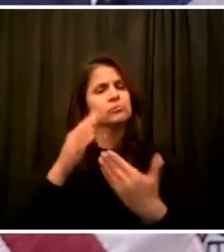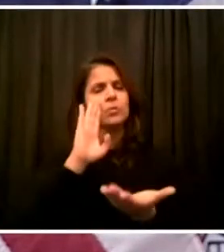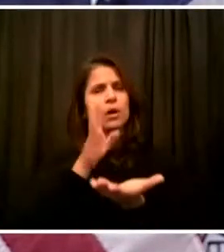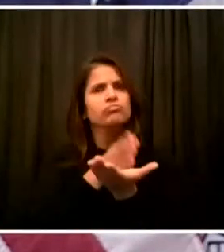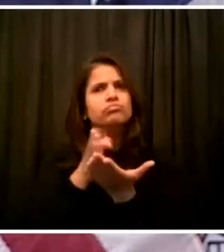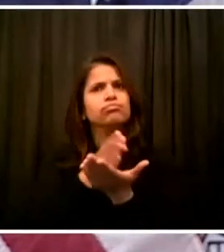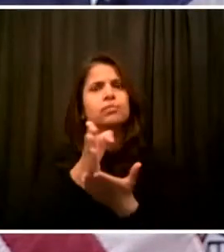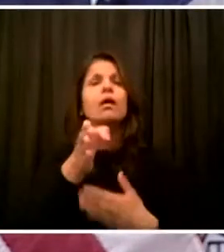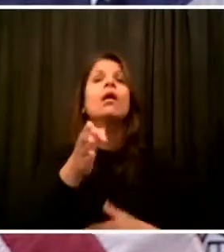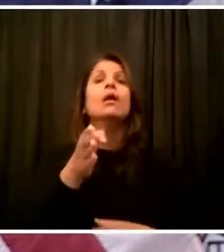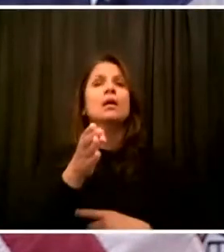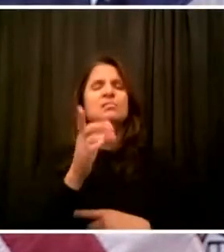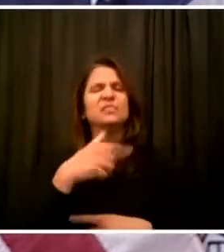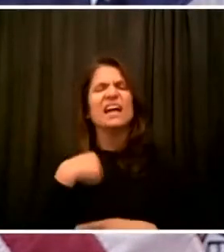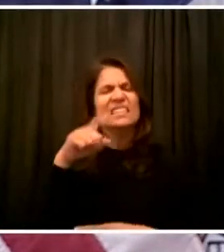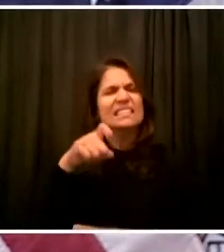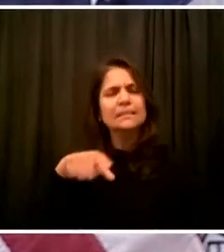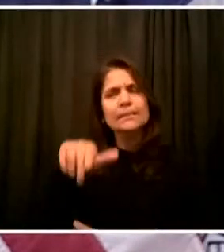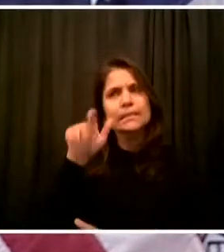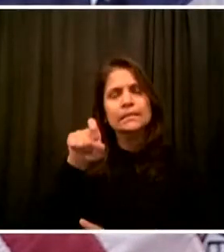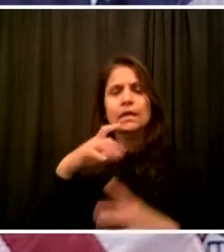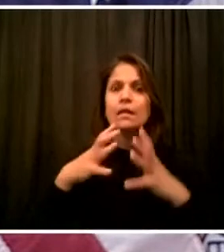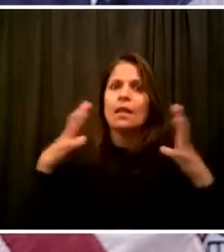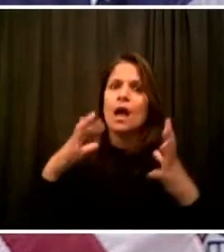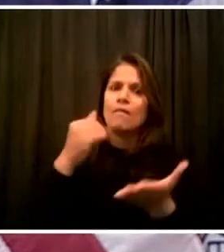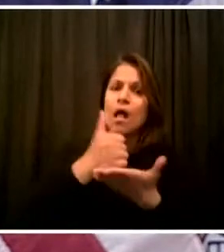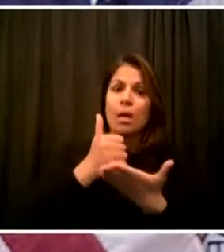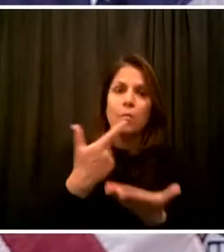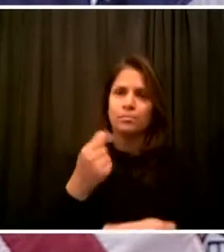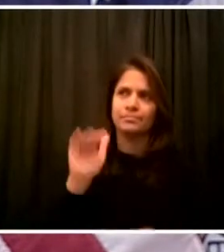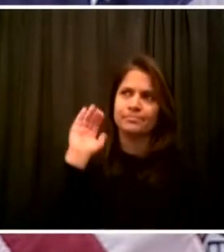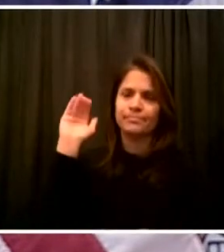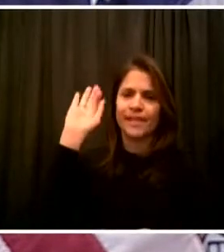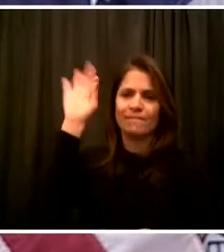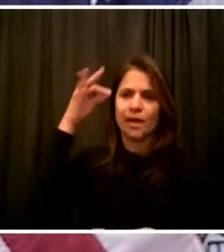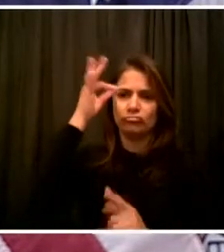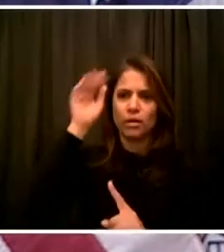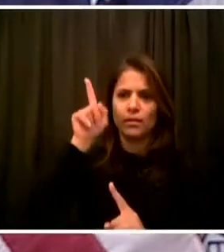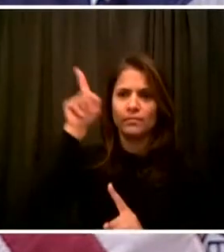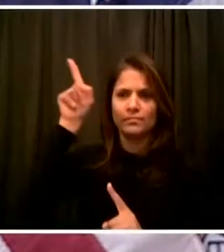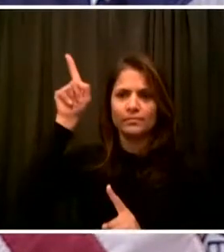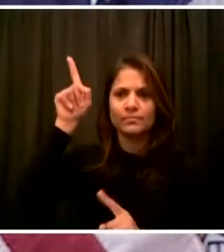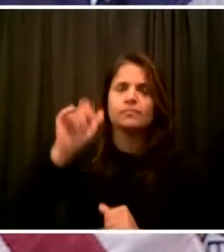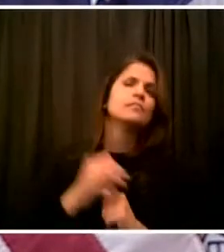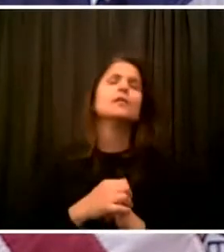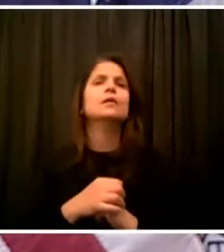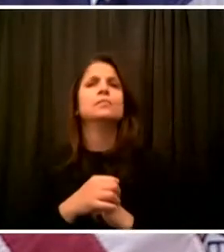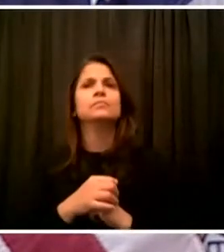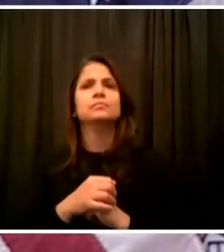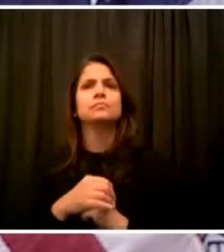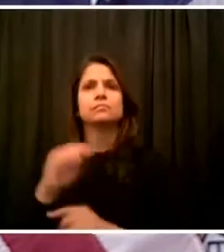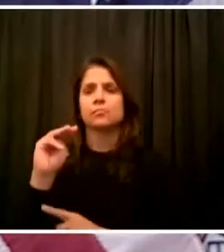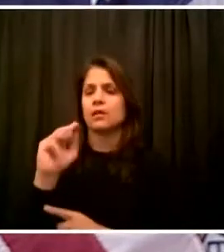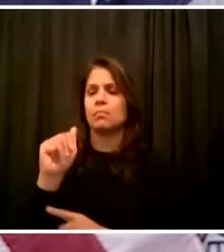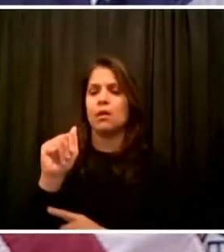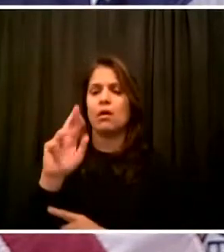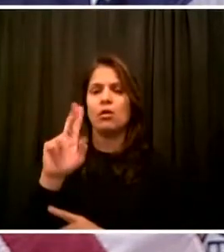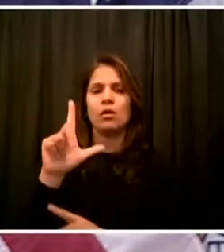Next is Marla from WCBS 880. Marla. Good morning, Mr. Mayor. Good morning. How you doing,